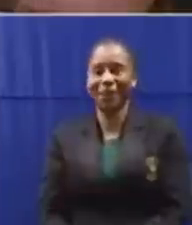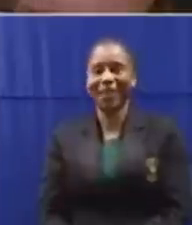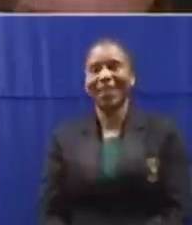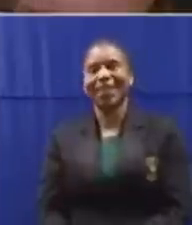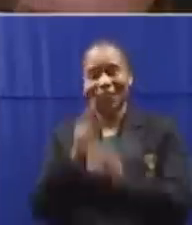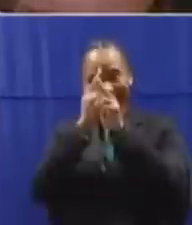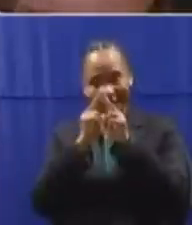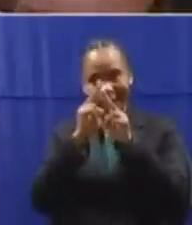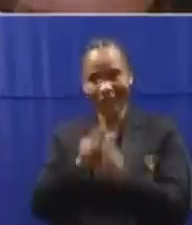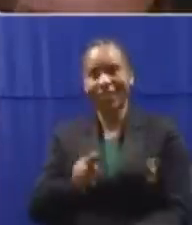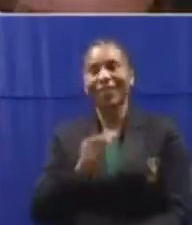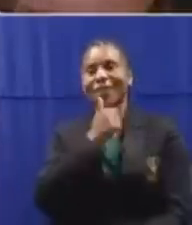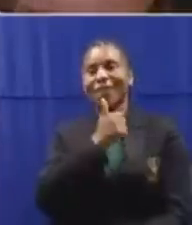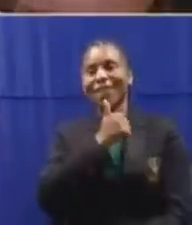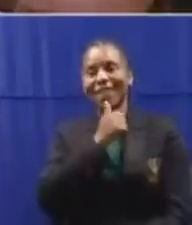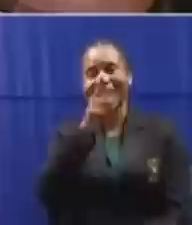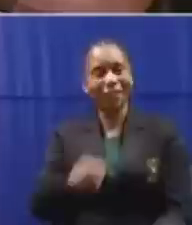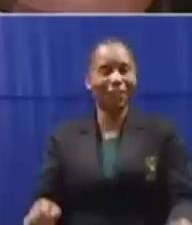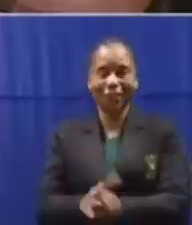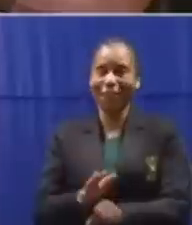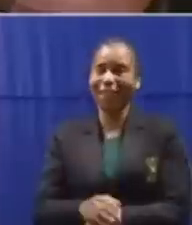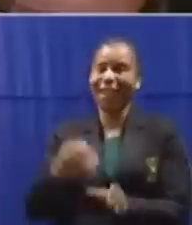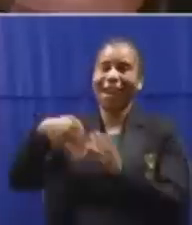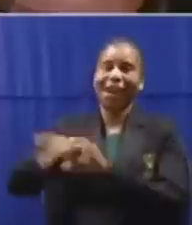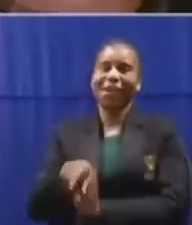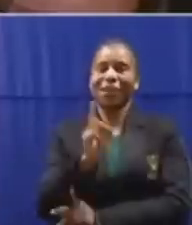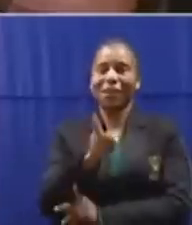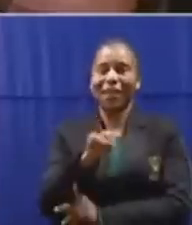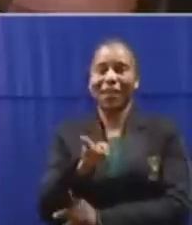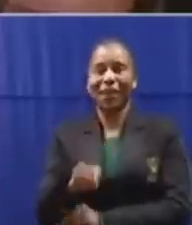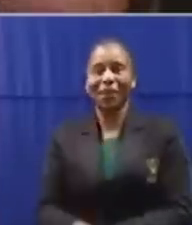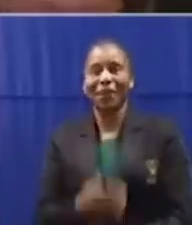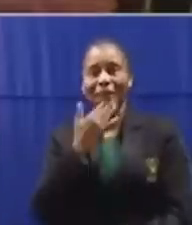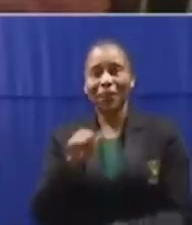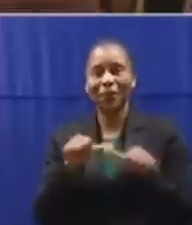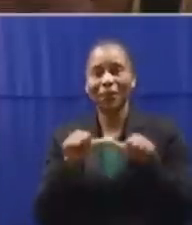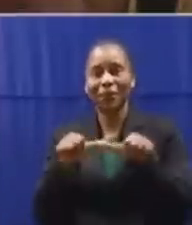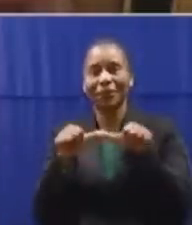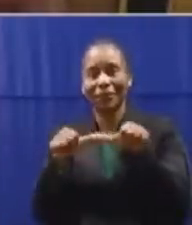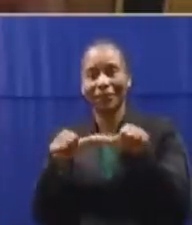Ntosi, that's completely out of order. Please continue.